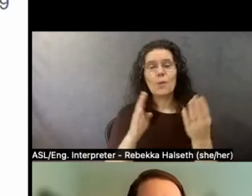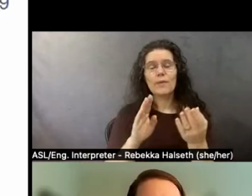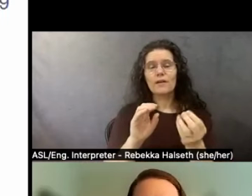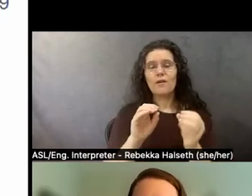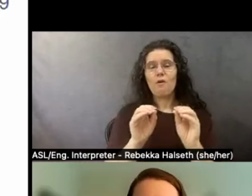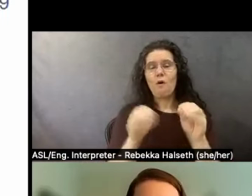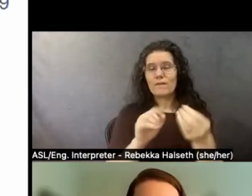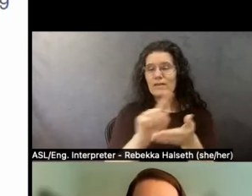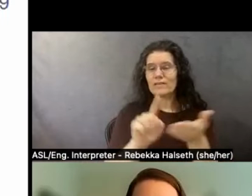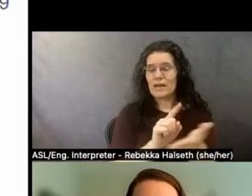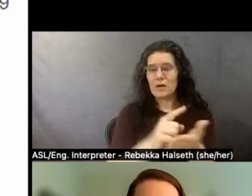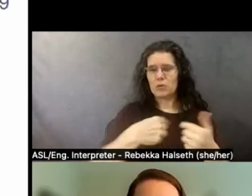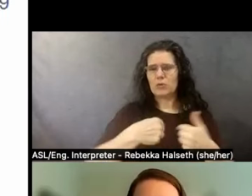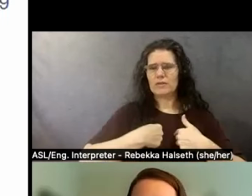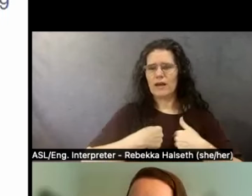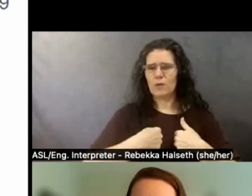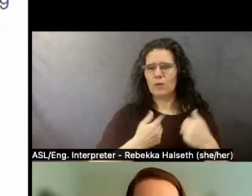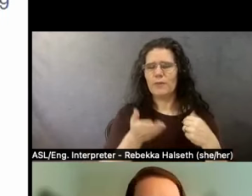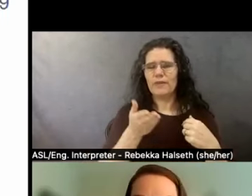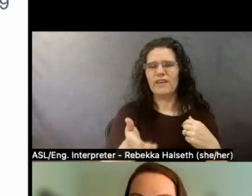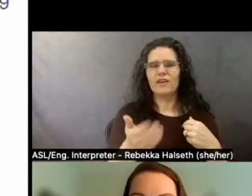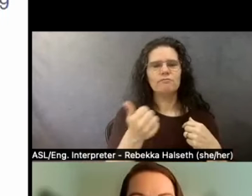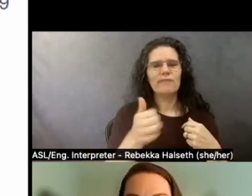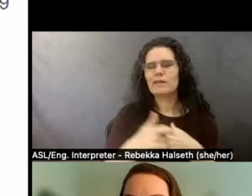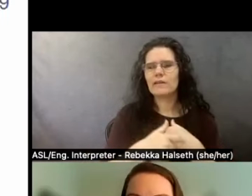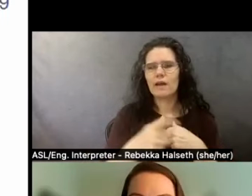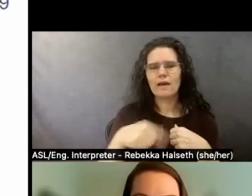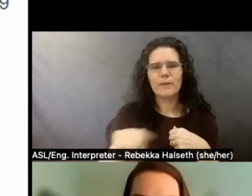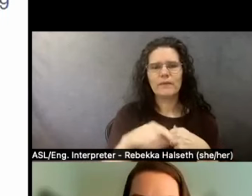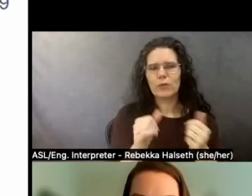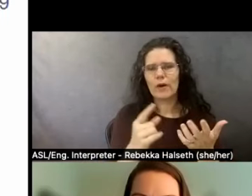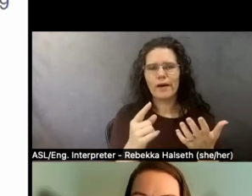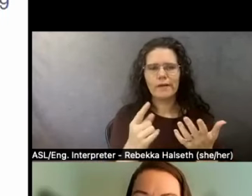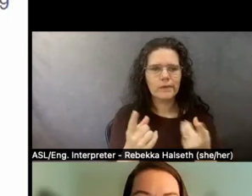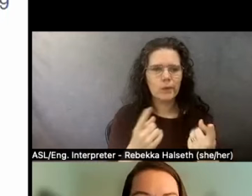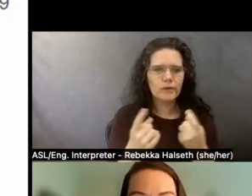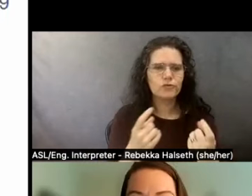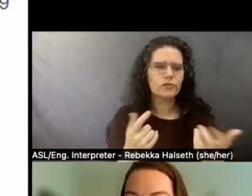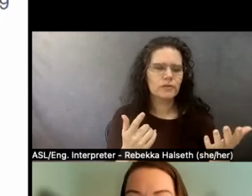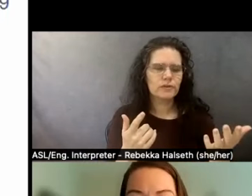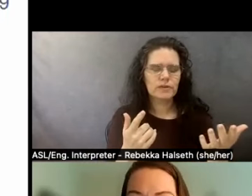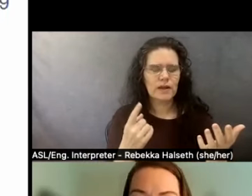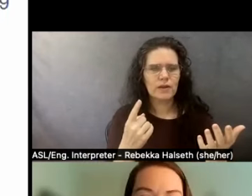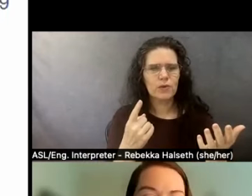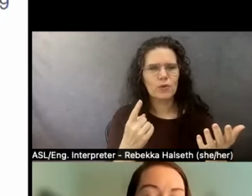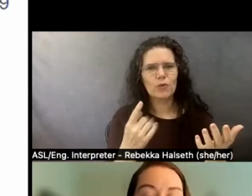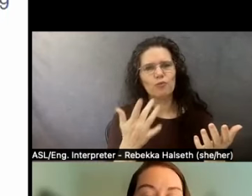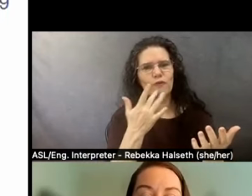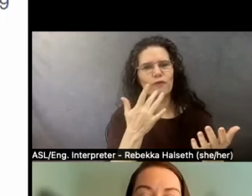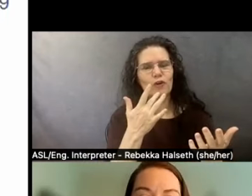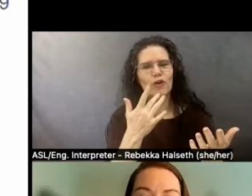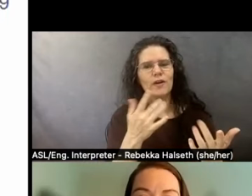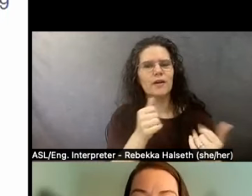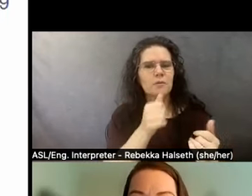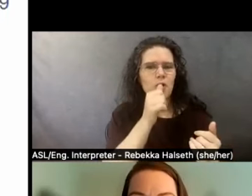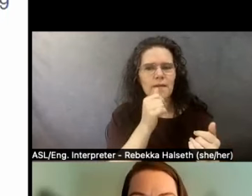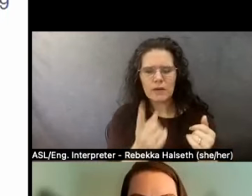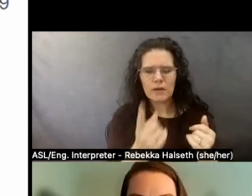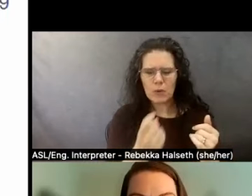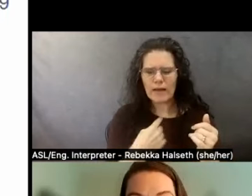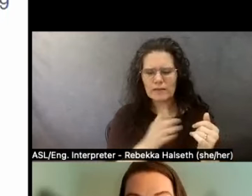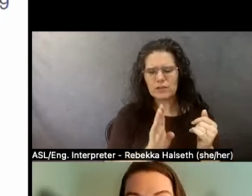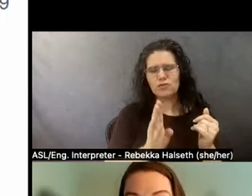If you have questions that pop up after the presentation today that you would rather ask one-on-one, or just